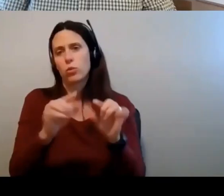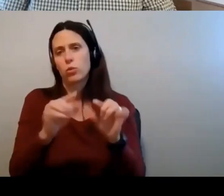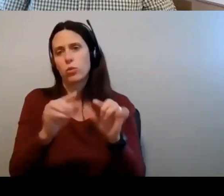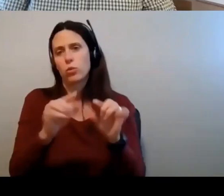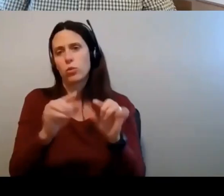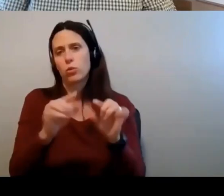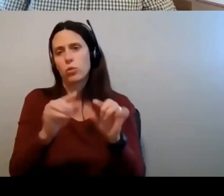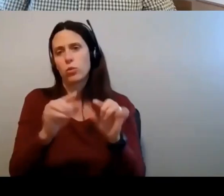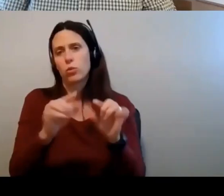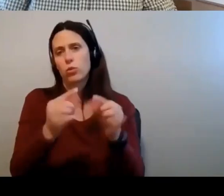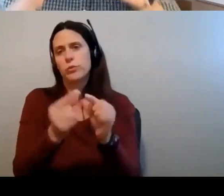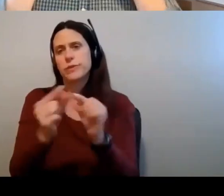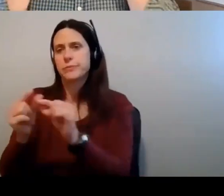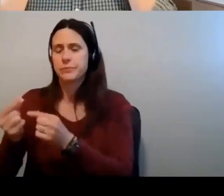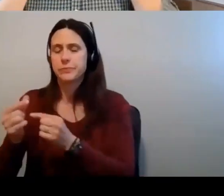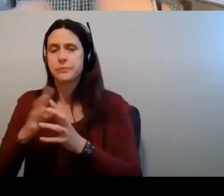Here in 1 second.